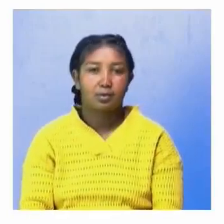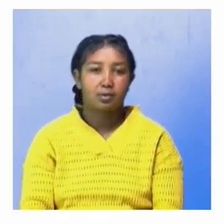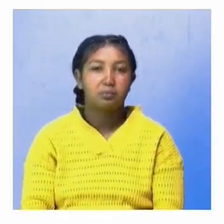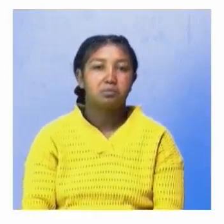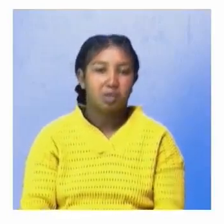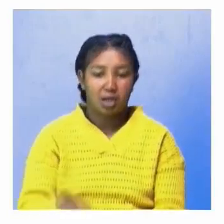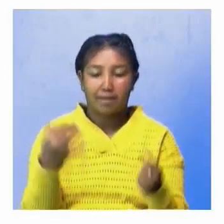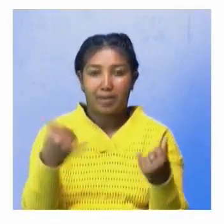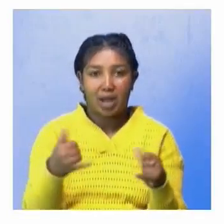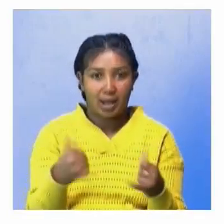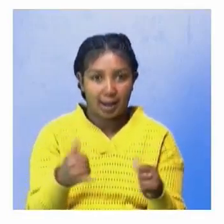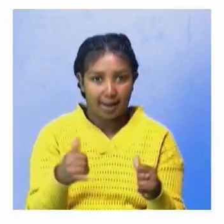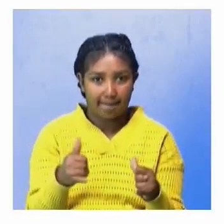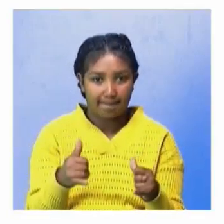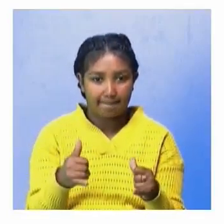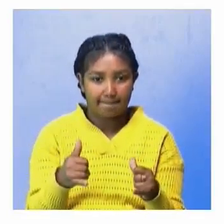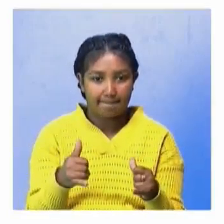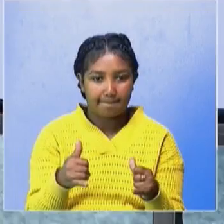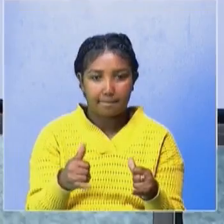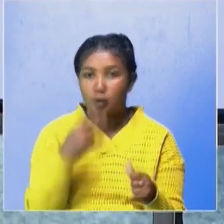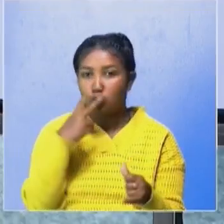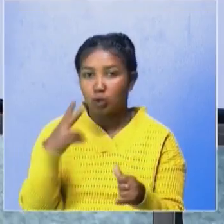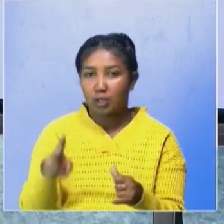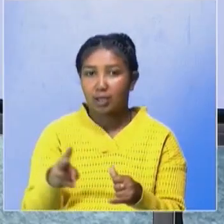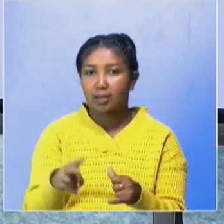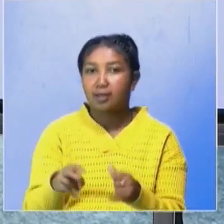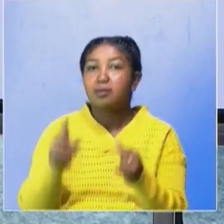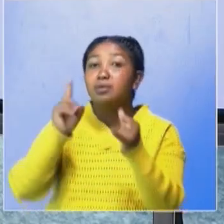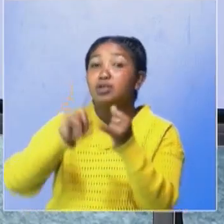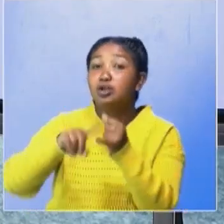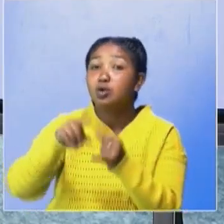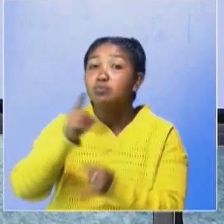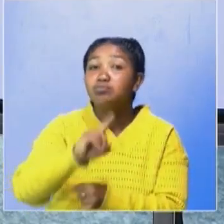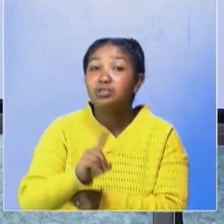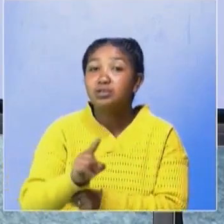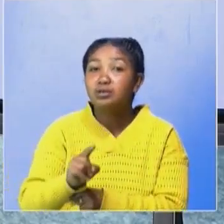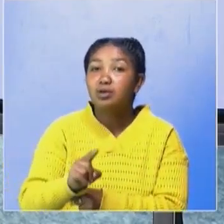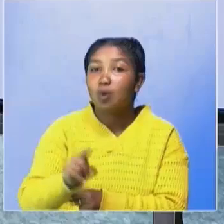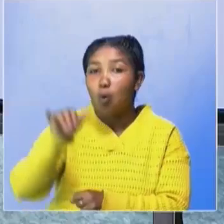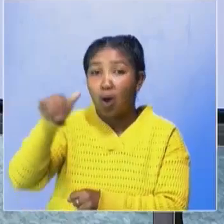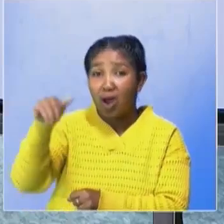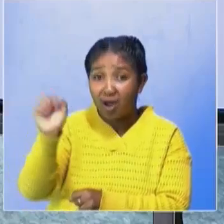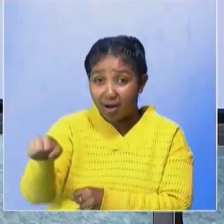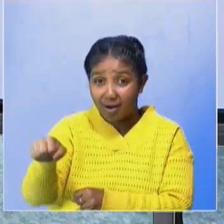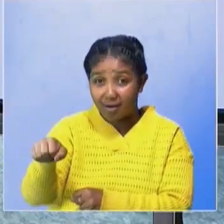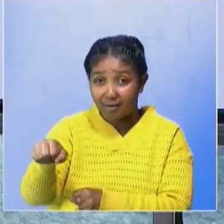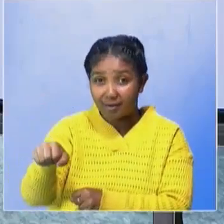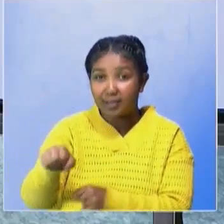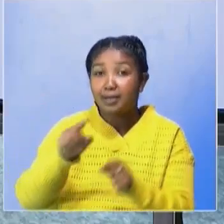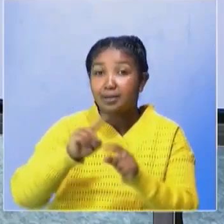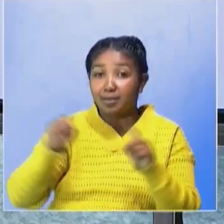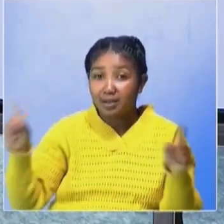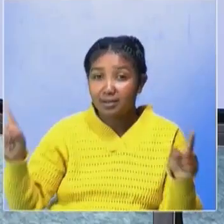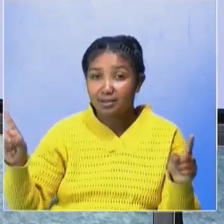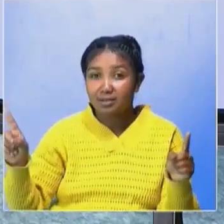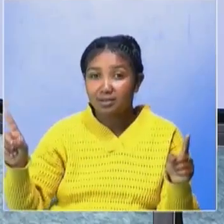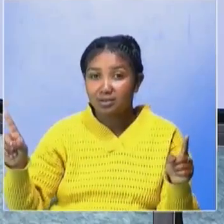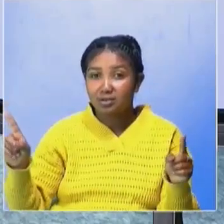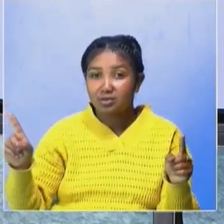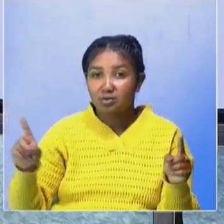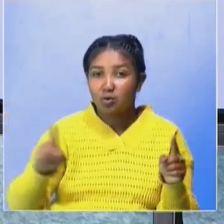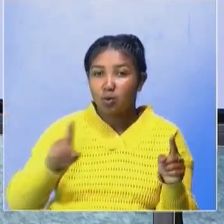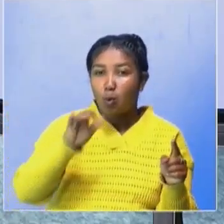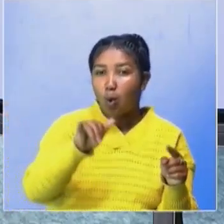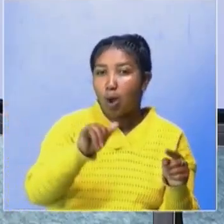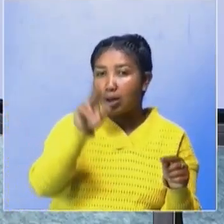play. Look here. This ending with what? Why? But we are not